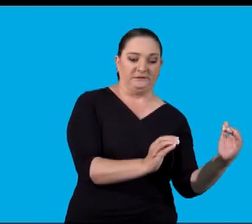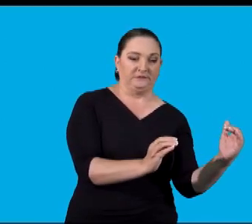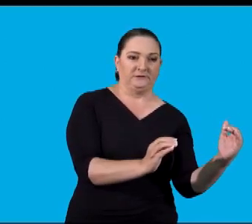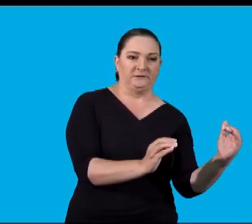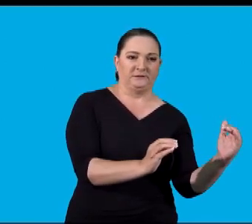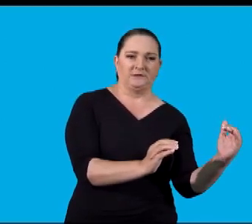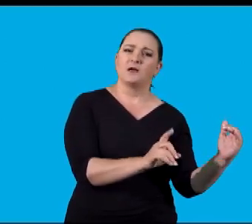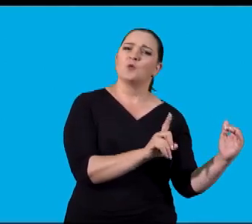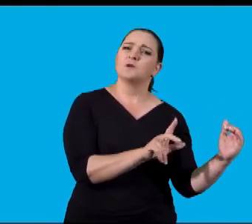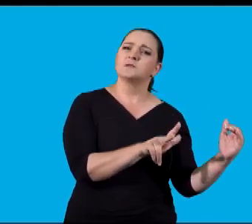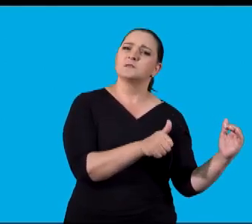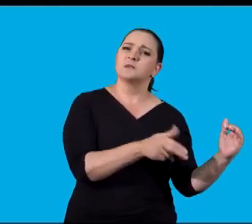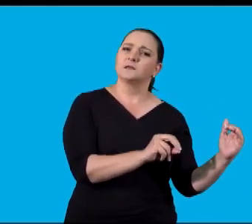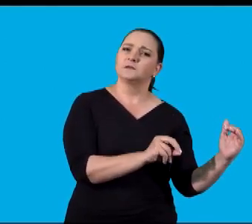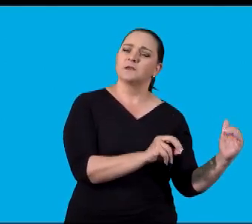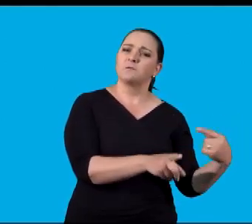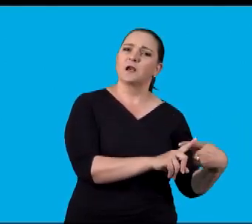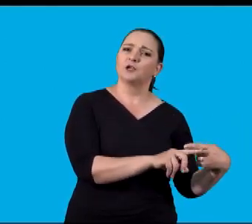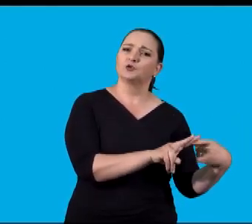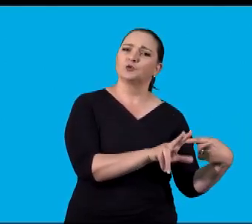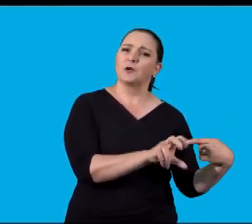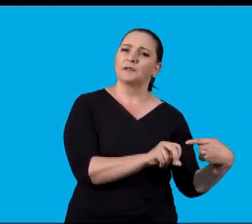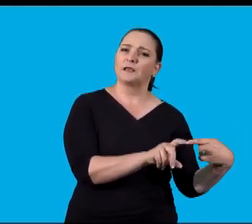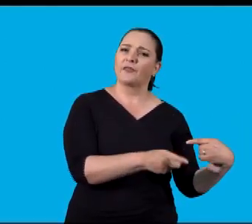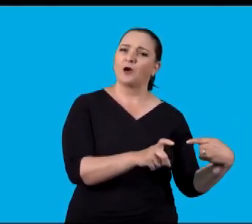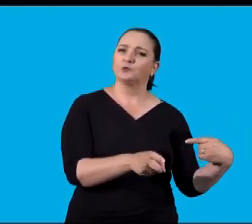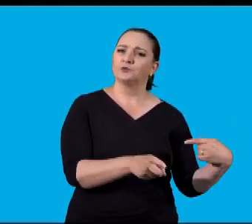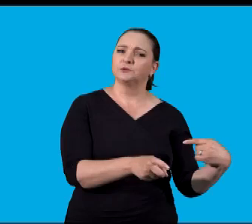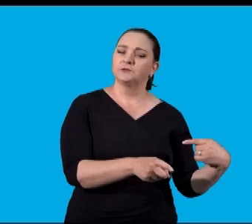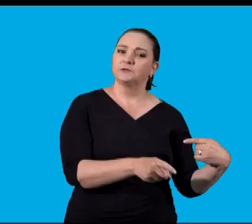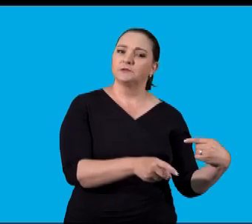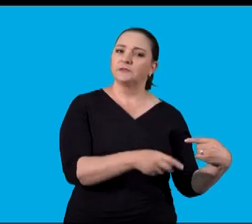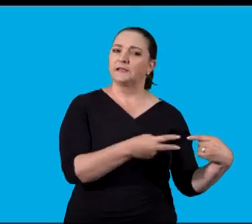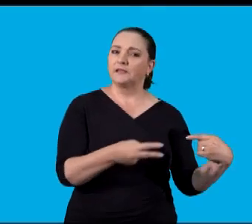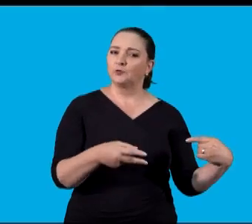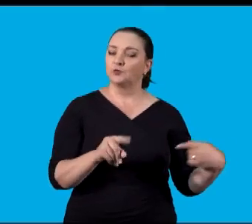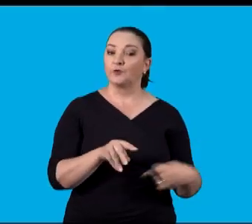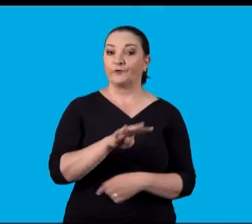plus 280. How much is the final amount? Say it again,